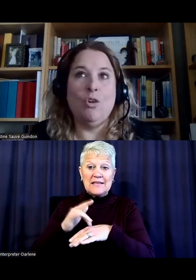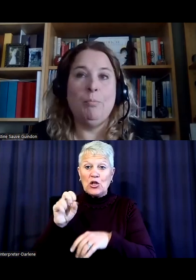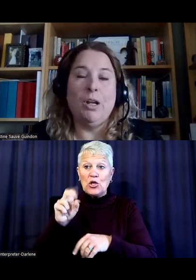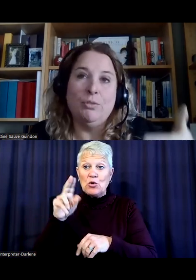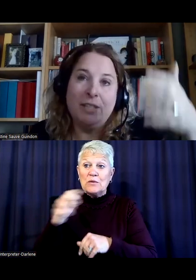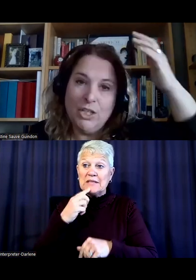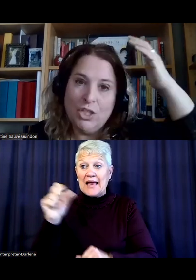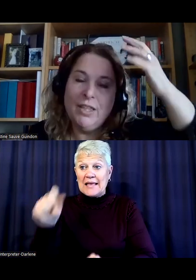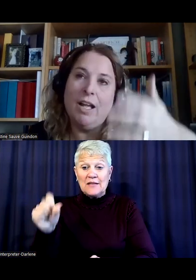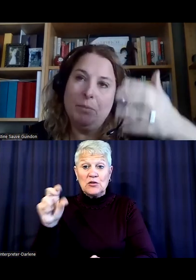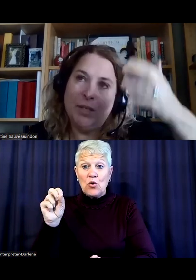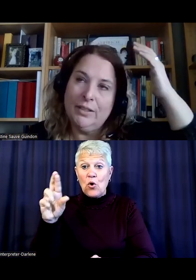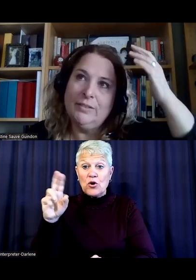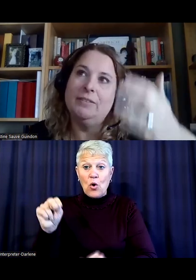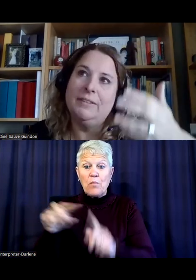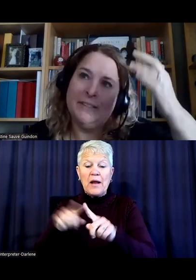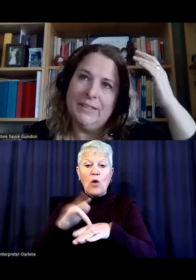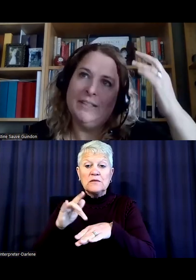or no, but also touching the helmet.